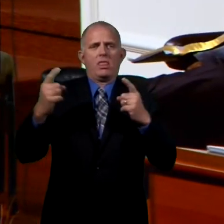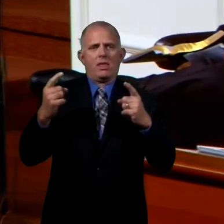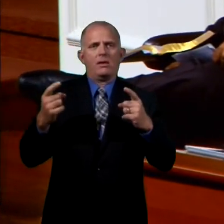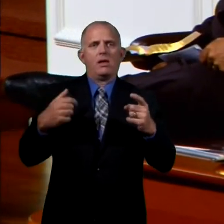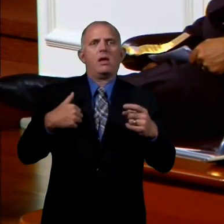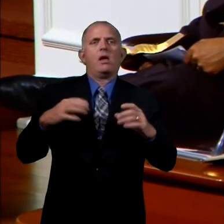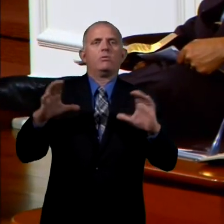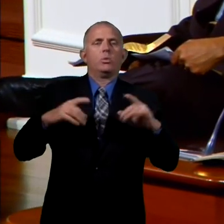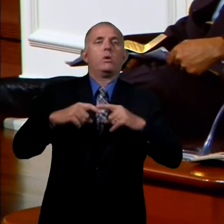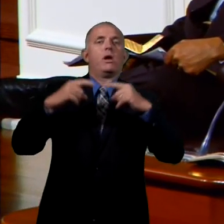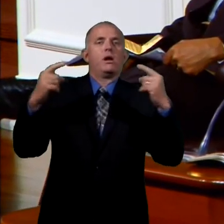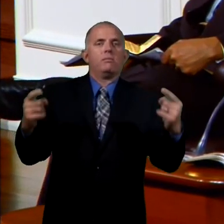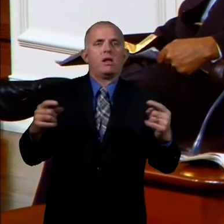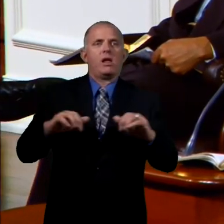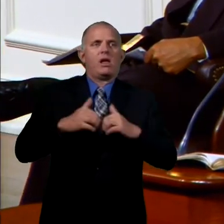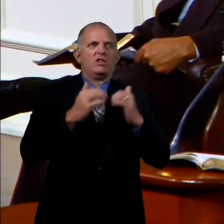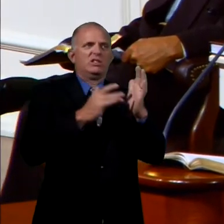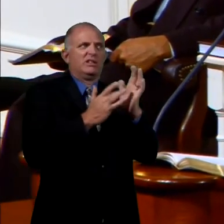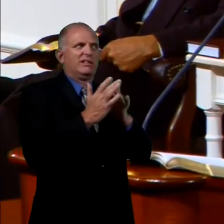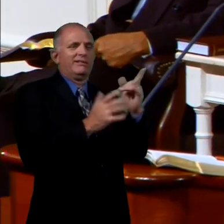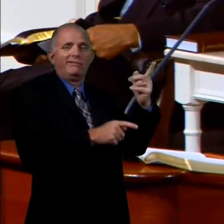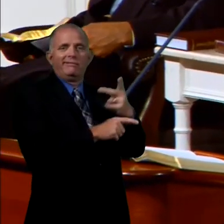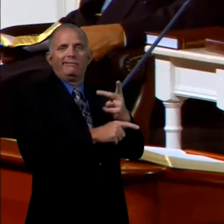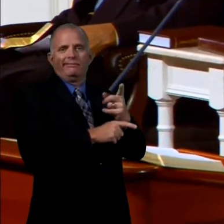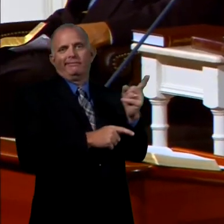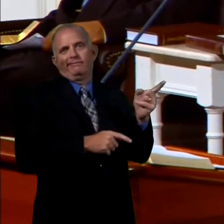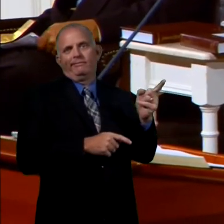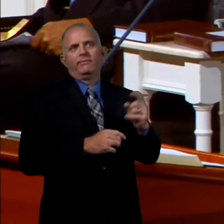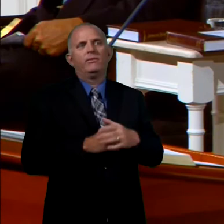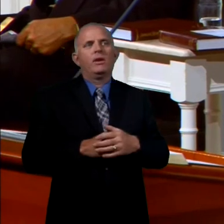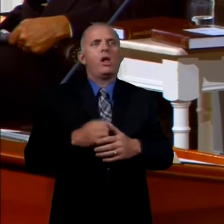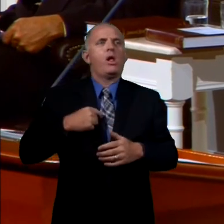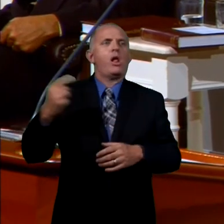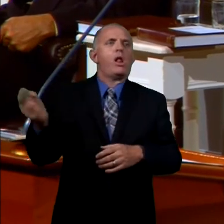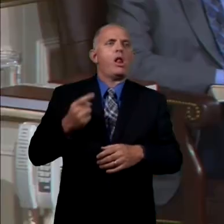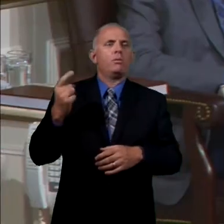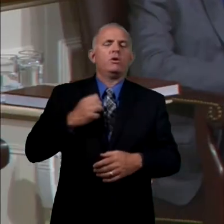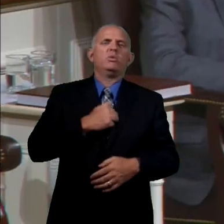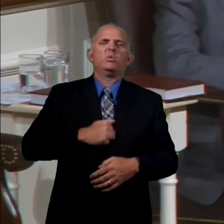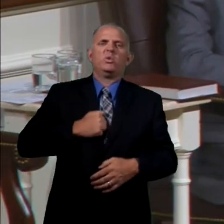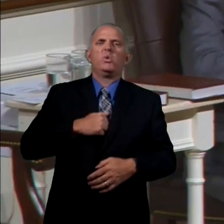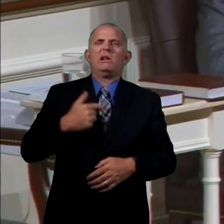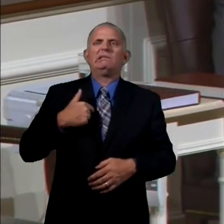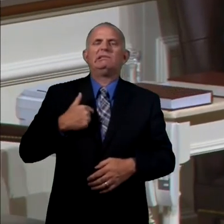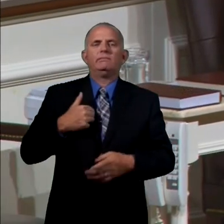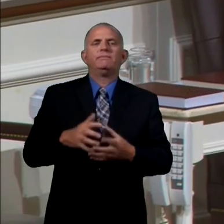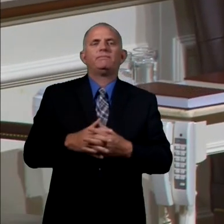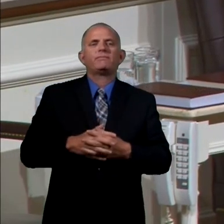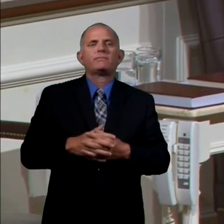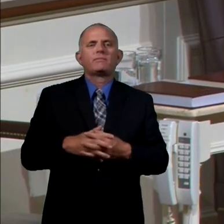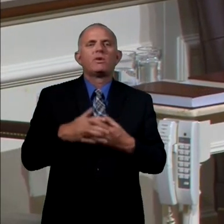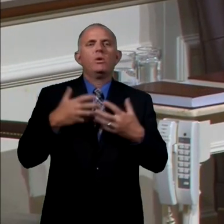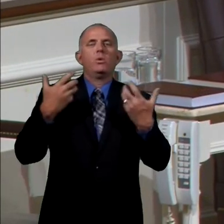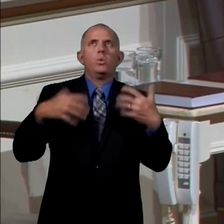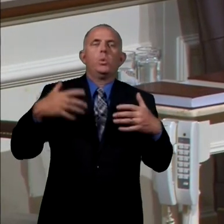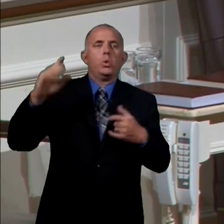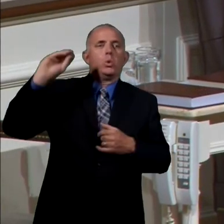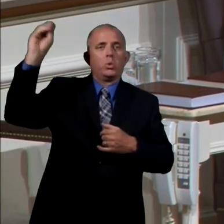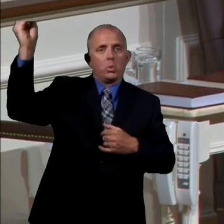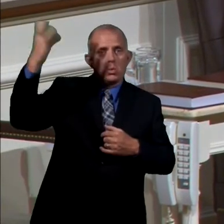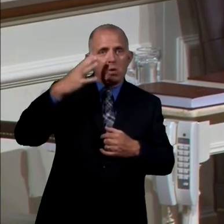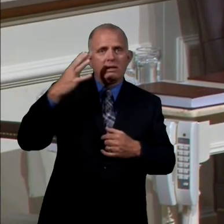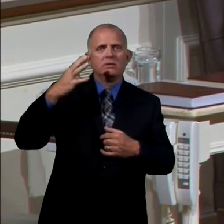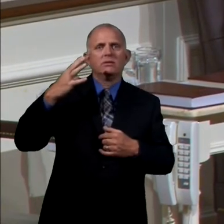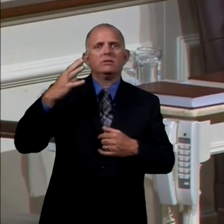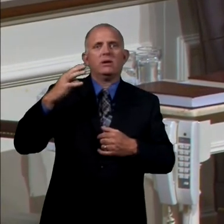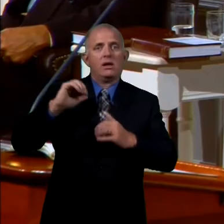Jesus handled it here. And every time I live to regret it. Oh, for the grace to handle interruptions of